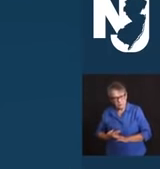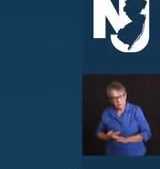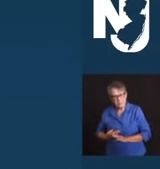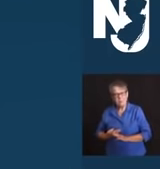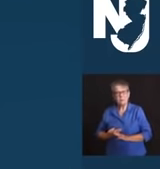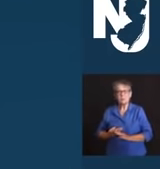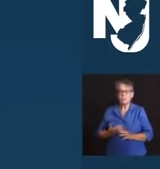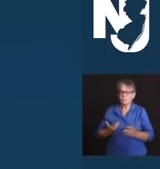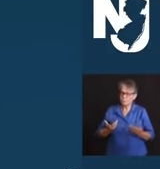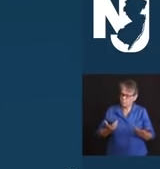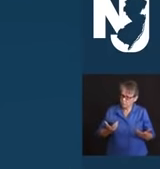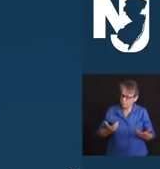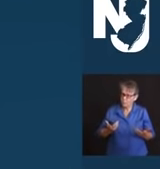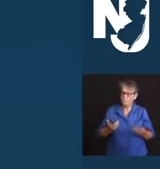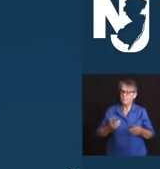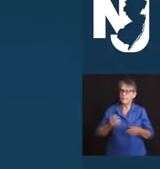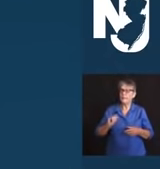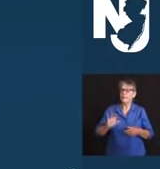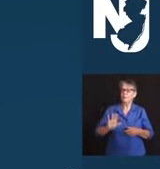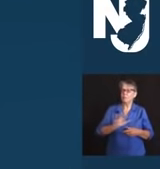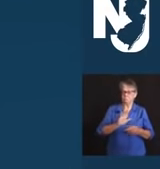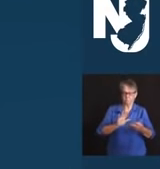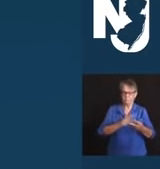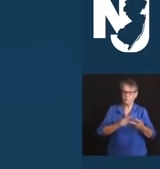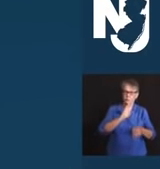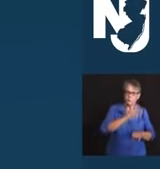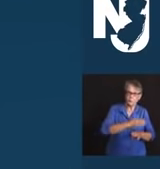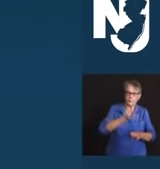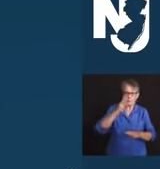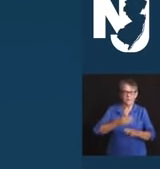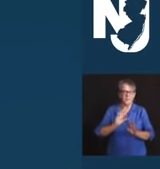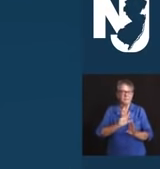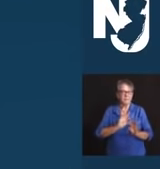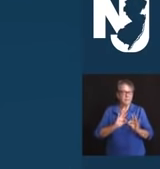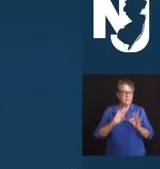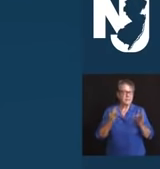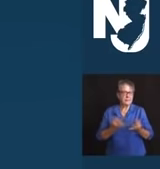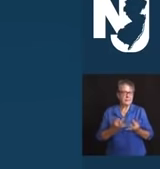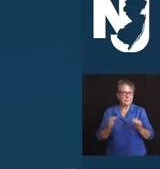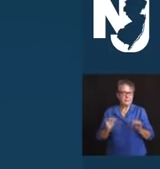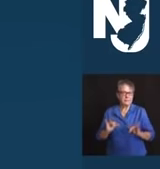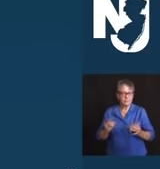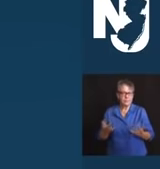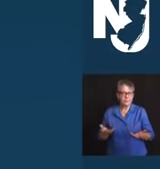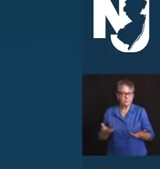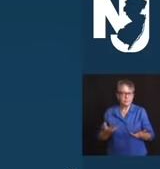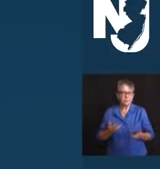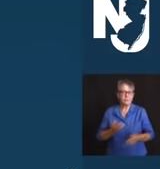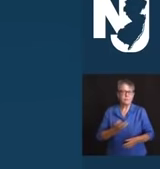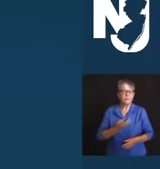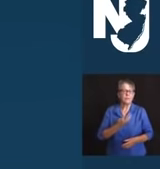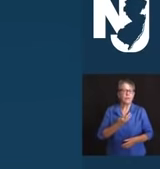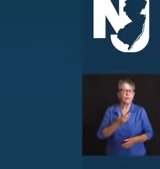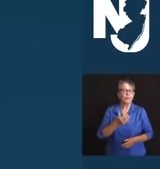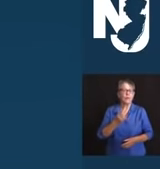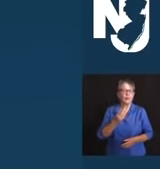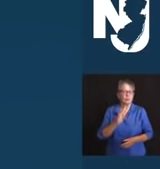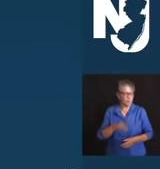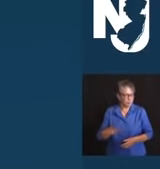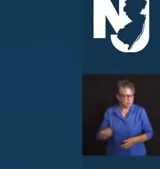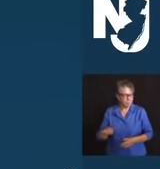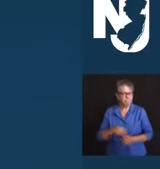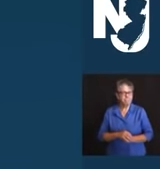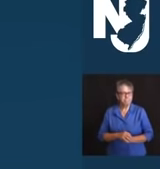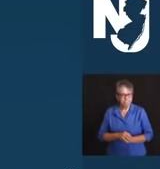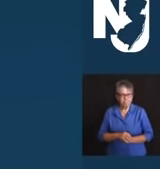4 grandchildren. Cal's legacy will live on, and may God bless him and his family. Next,